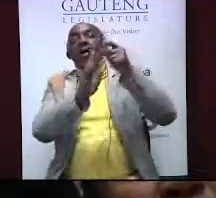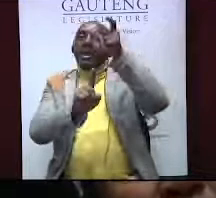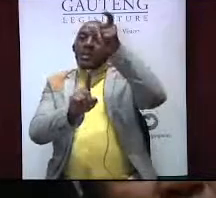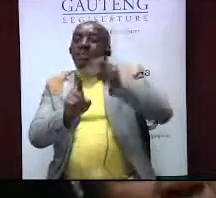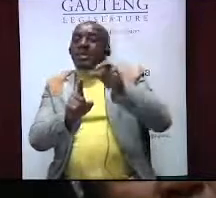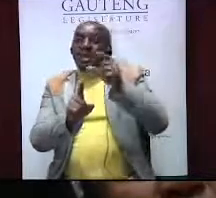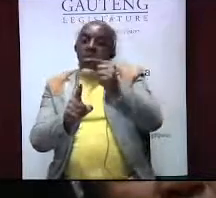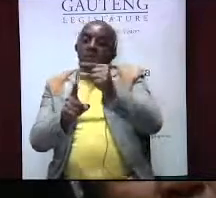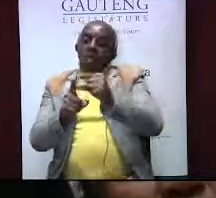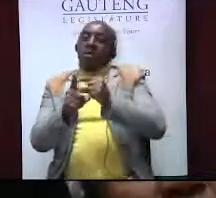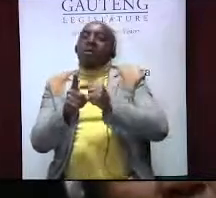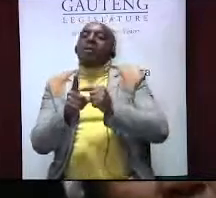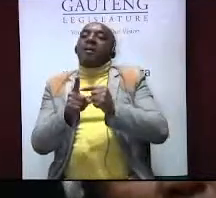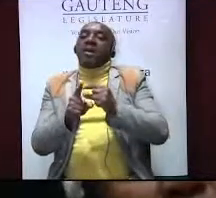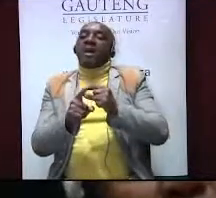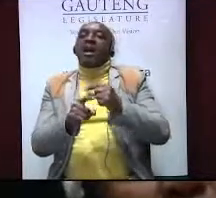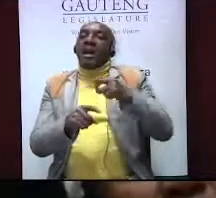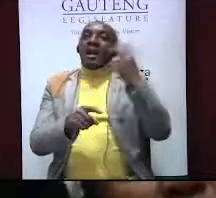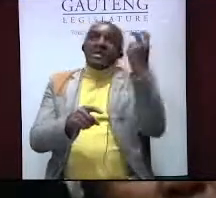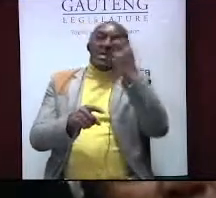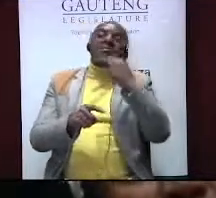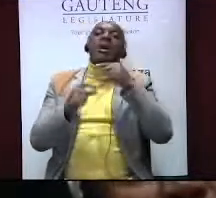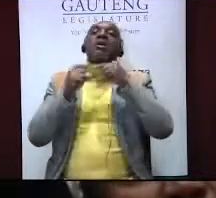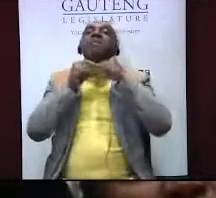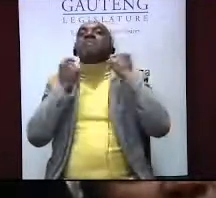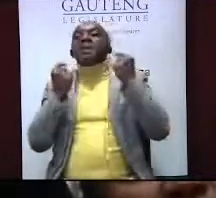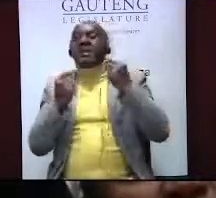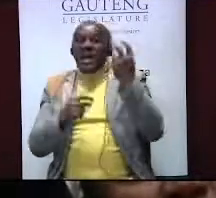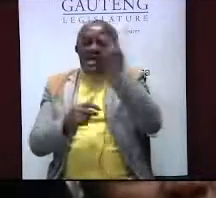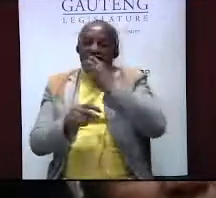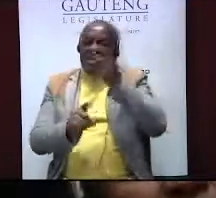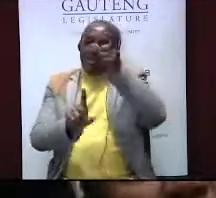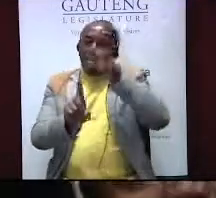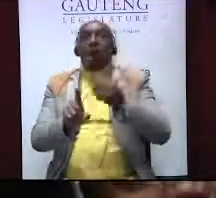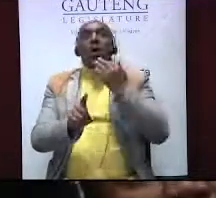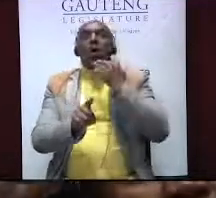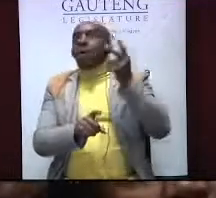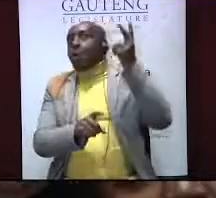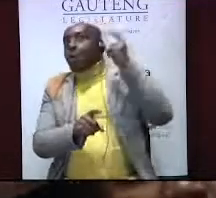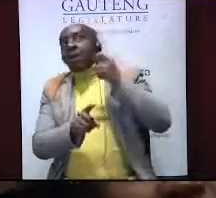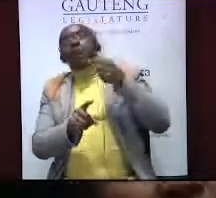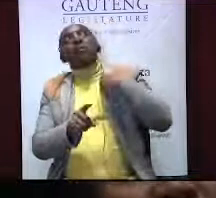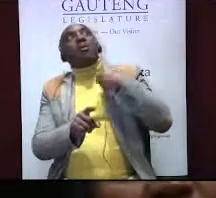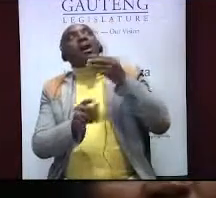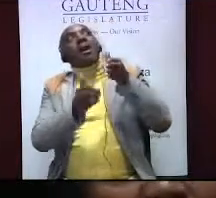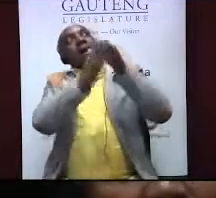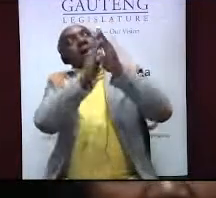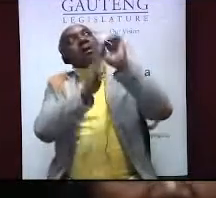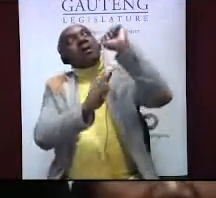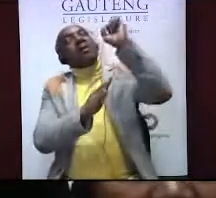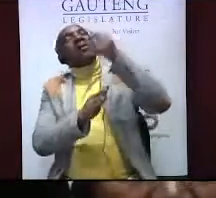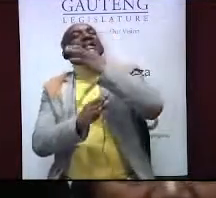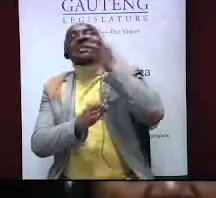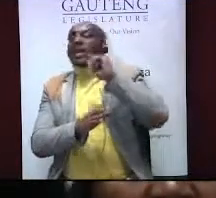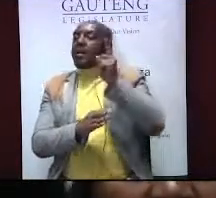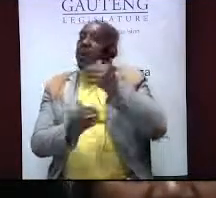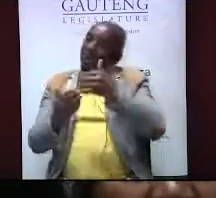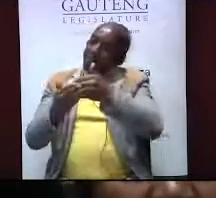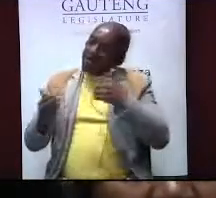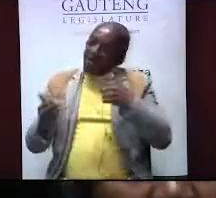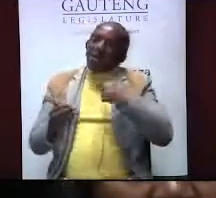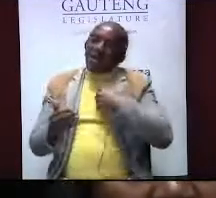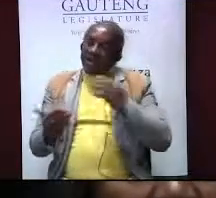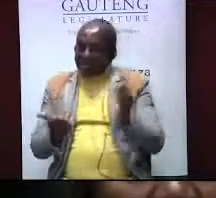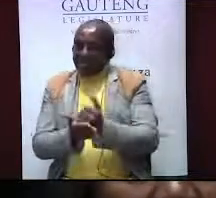word, afune the pastor, afune everybody who hears from the Lord ukuthi uthini. Before we take the